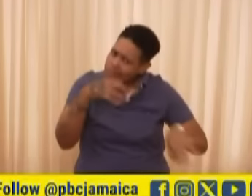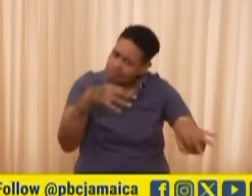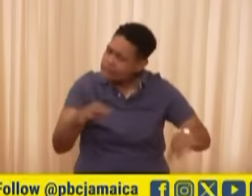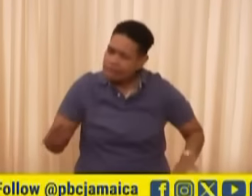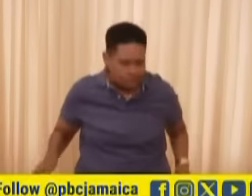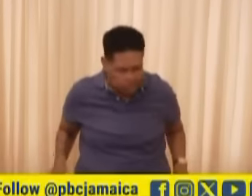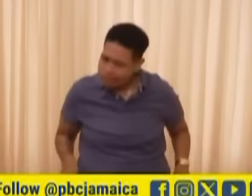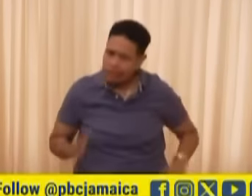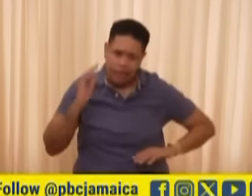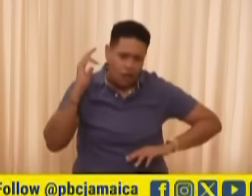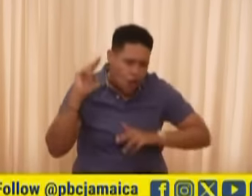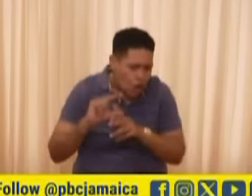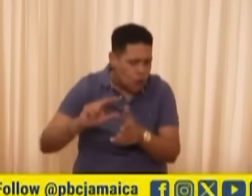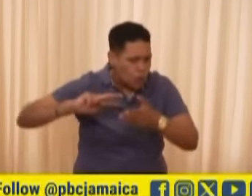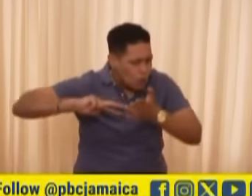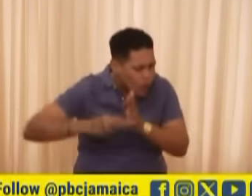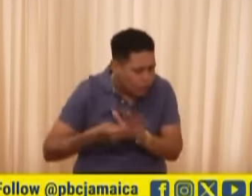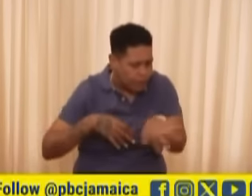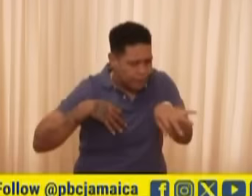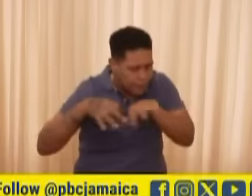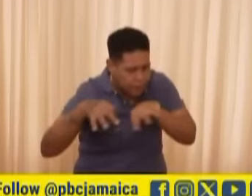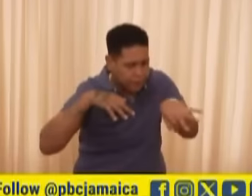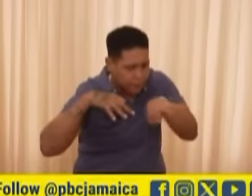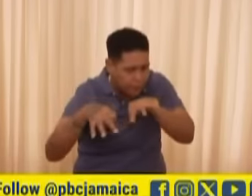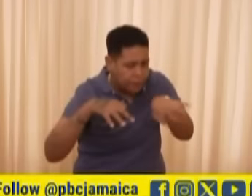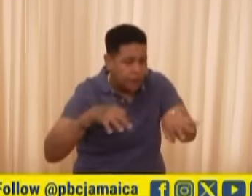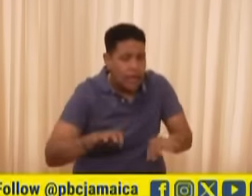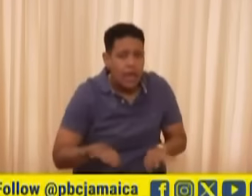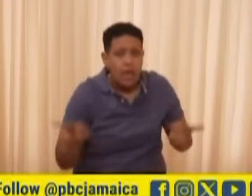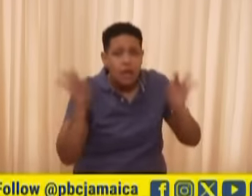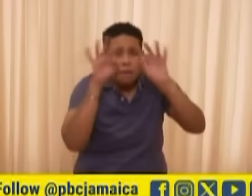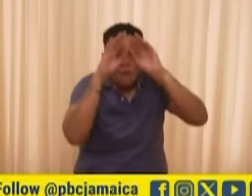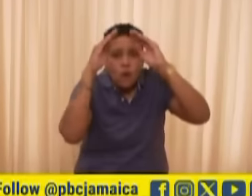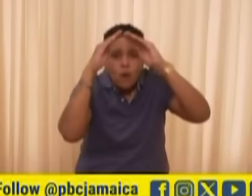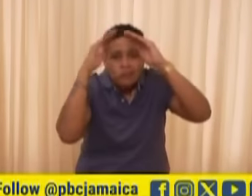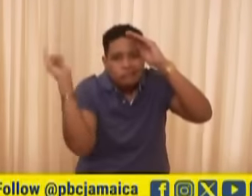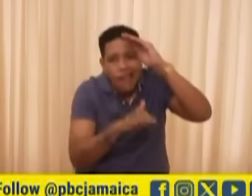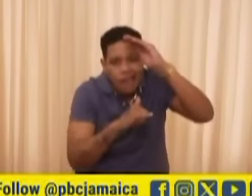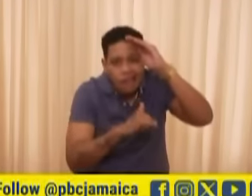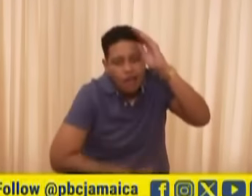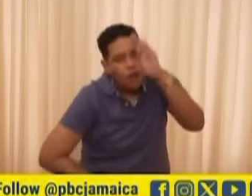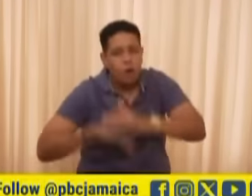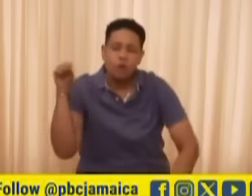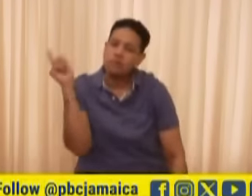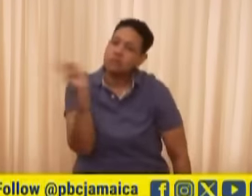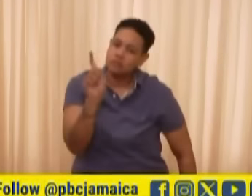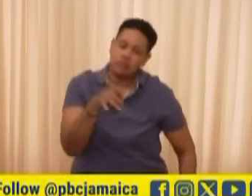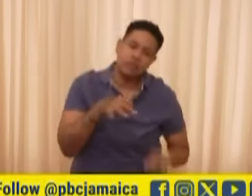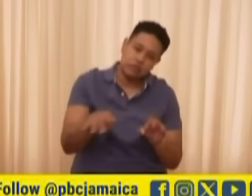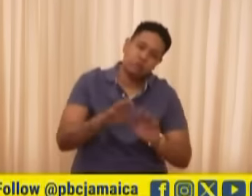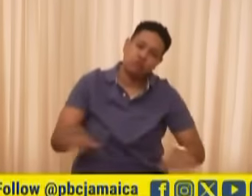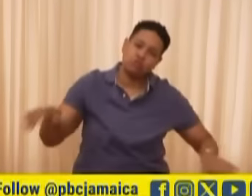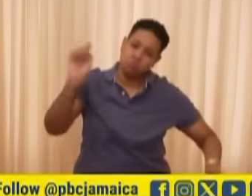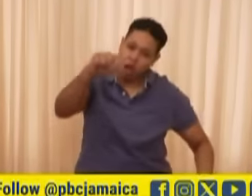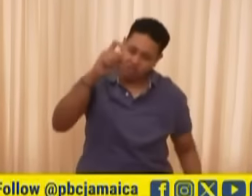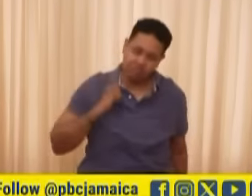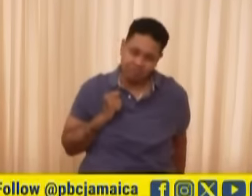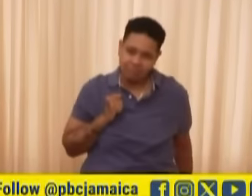a hurricane and why it is important to stay sheltered during the hurricane.